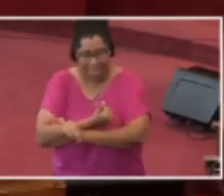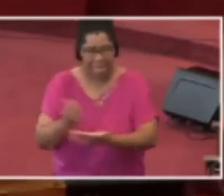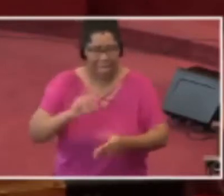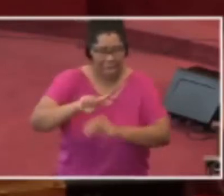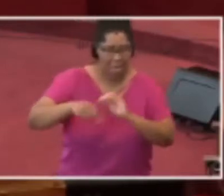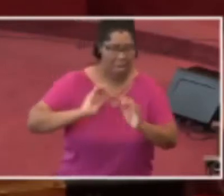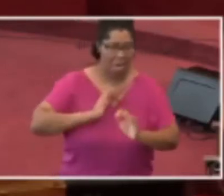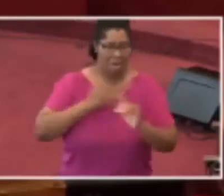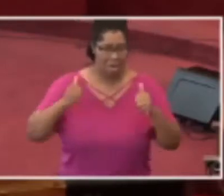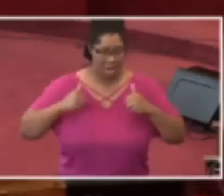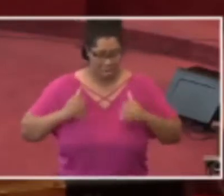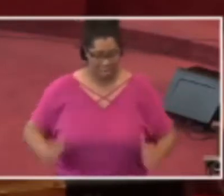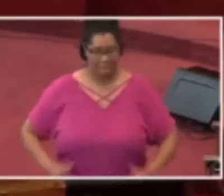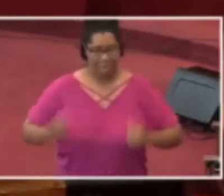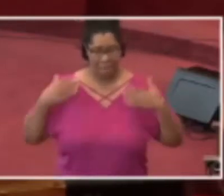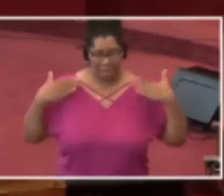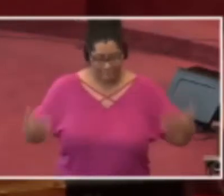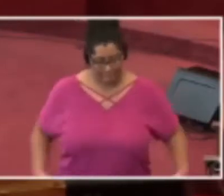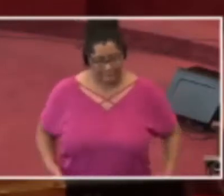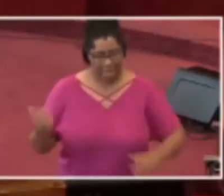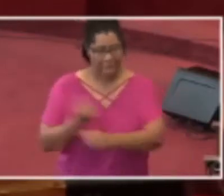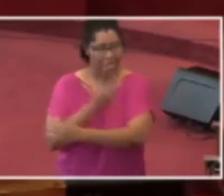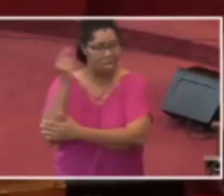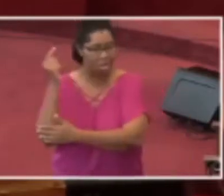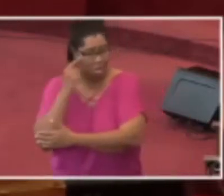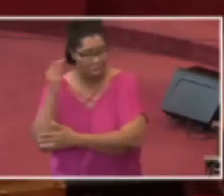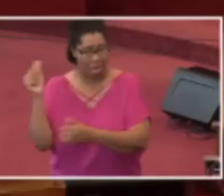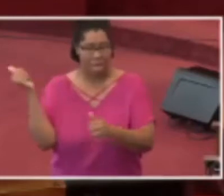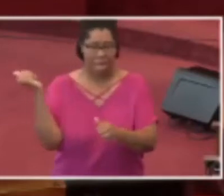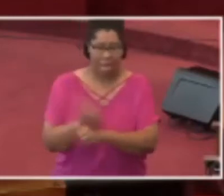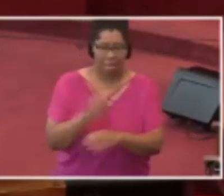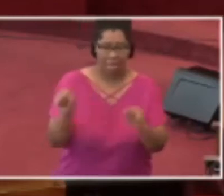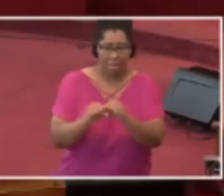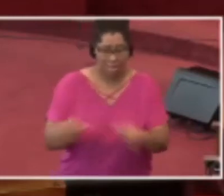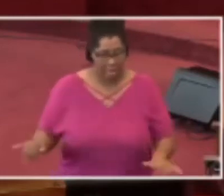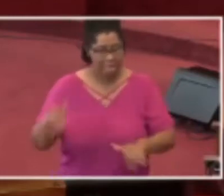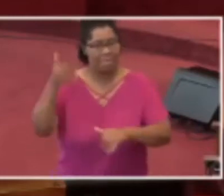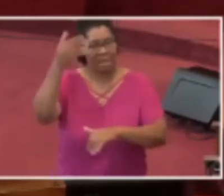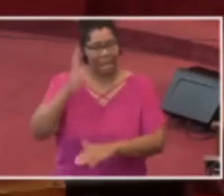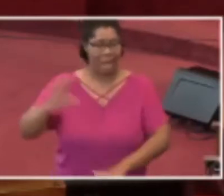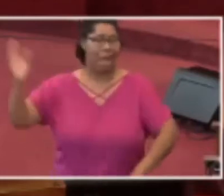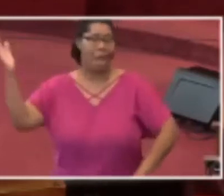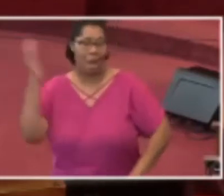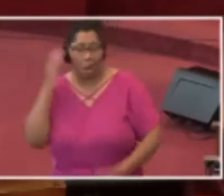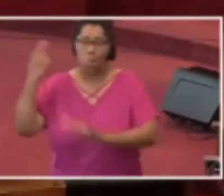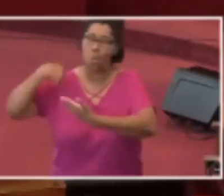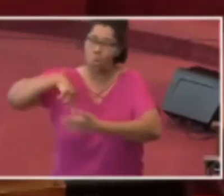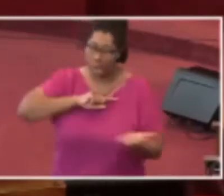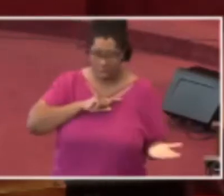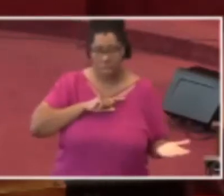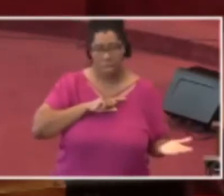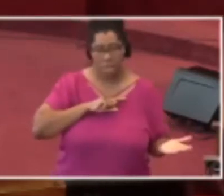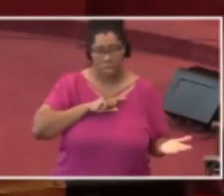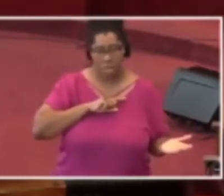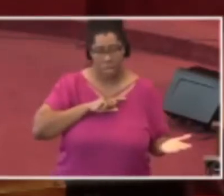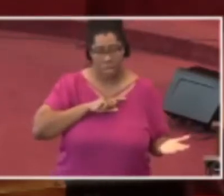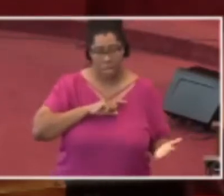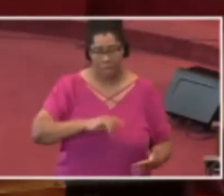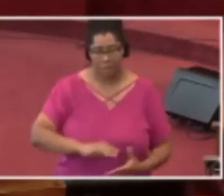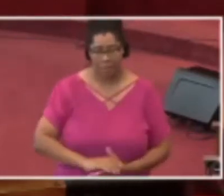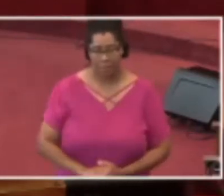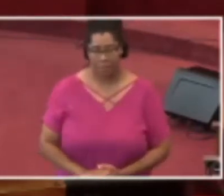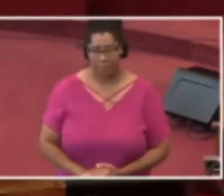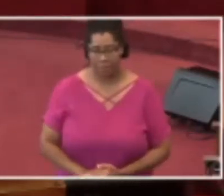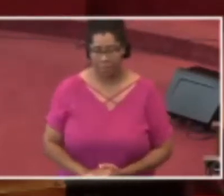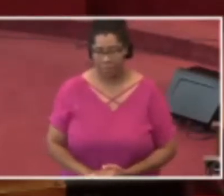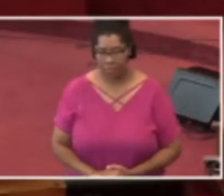of the heart, every thought process, every system. Church, God knows us. And knowing this